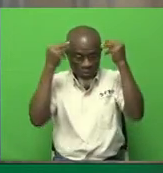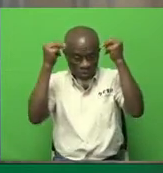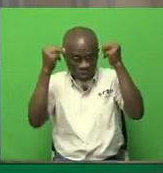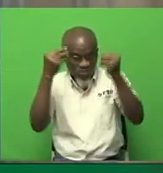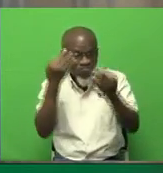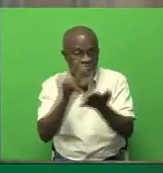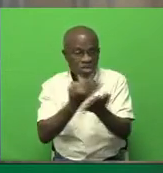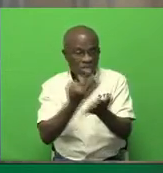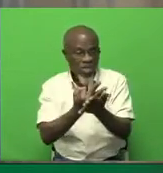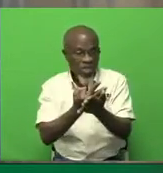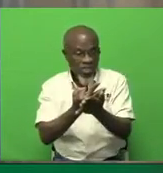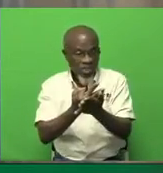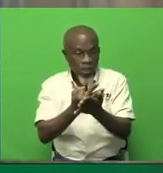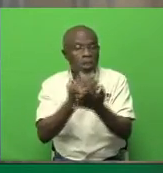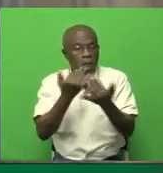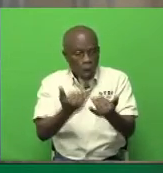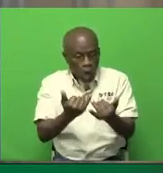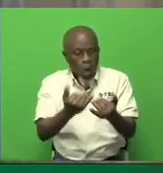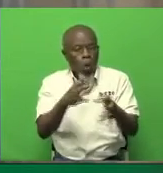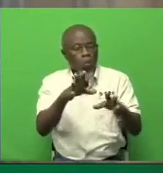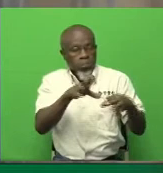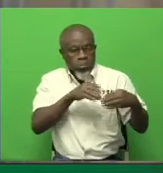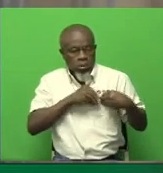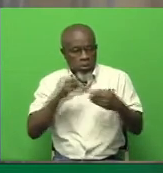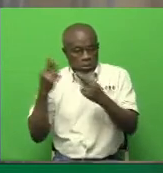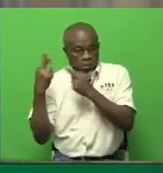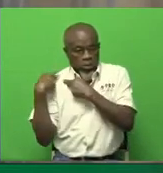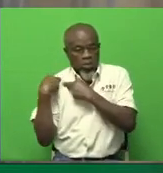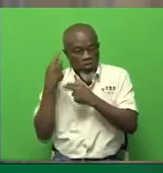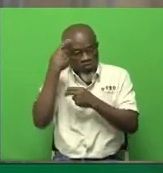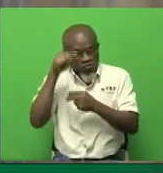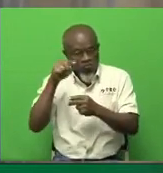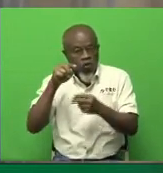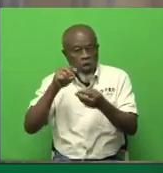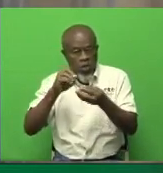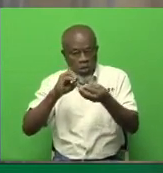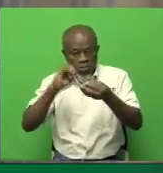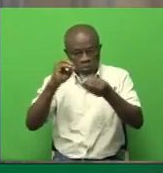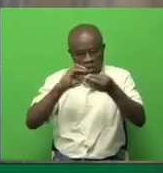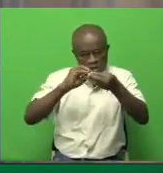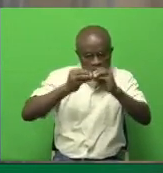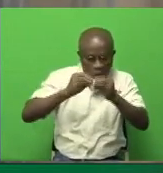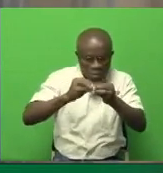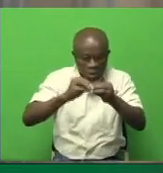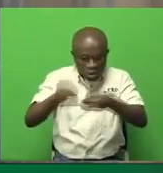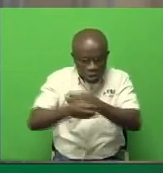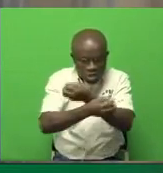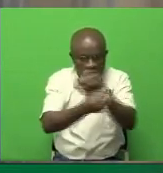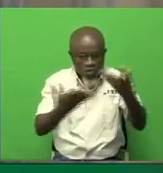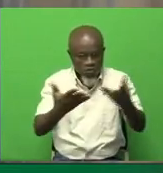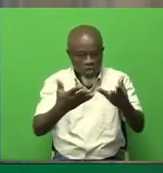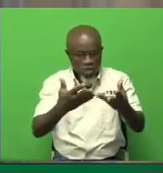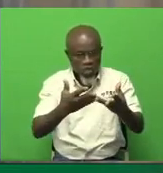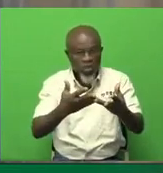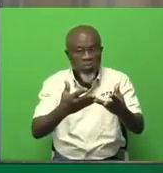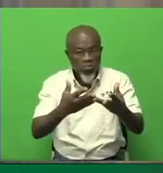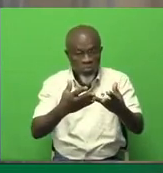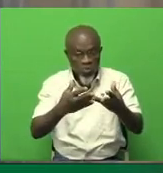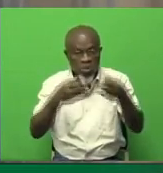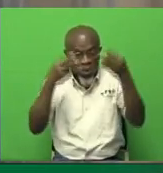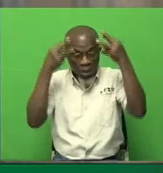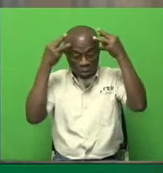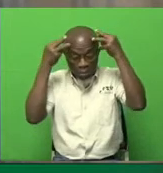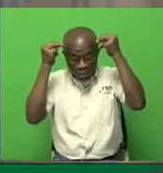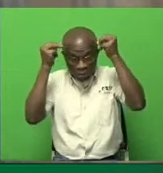has taken responsibility for the current year forecasters the Ministry of Finance has taken responsibility